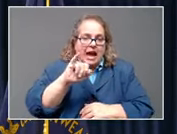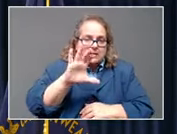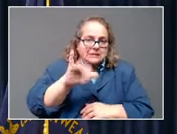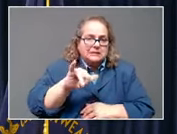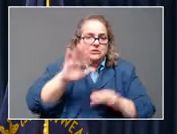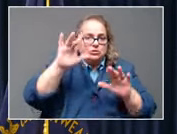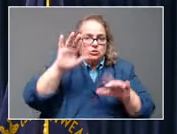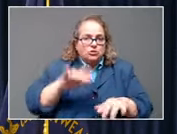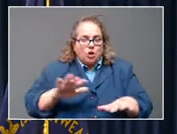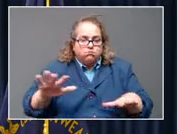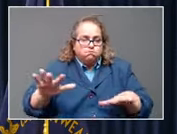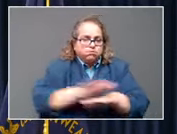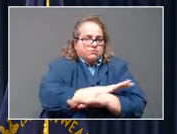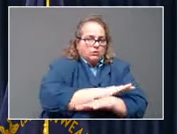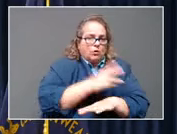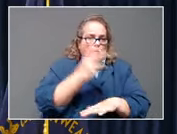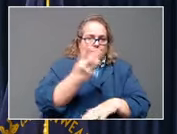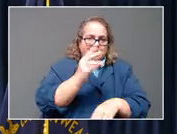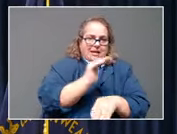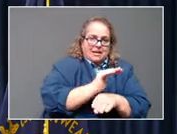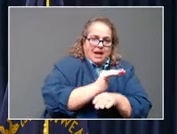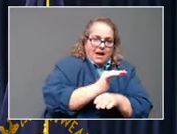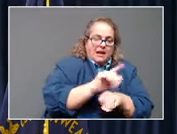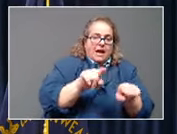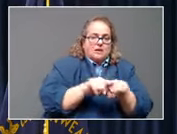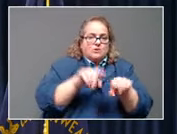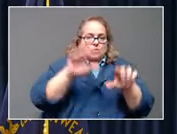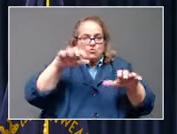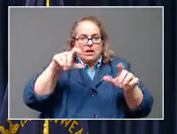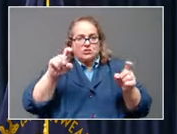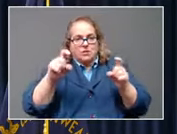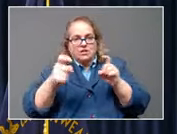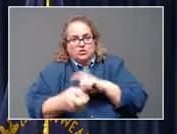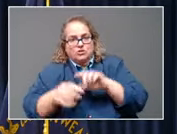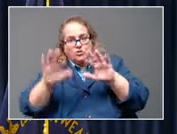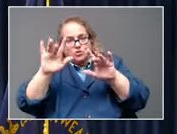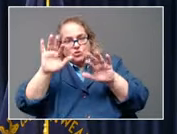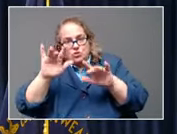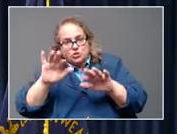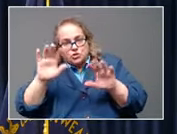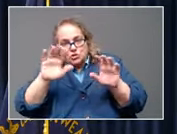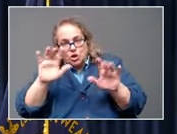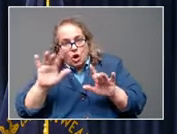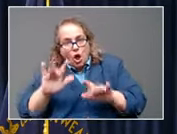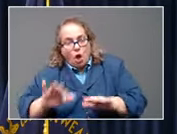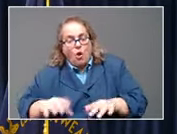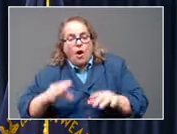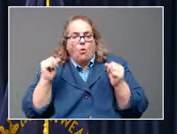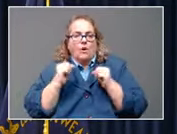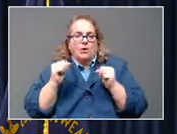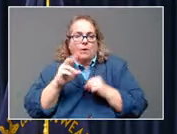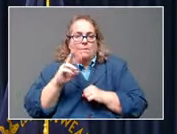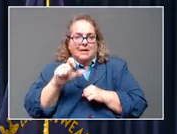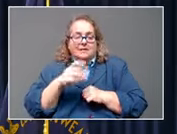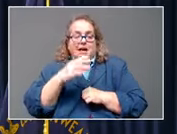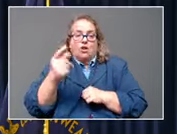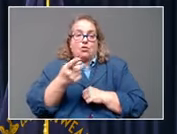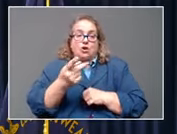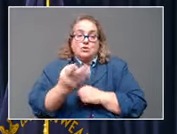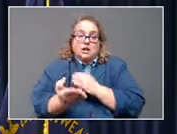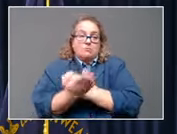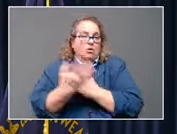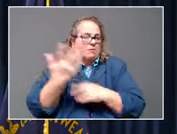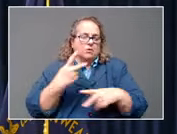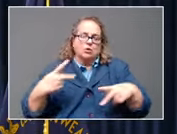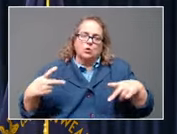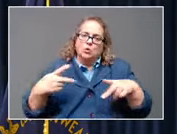night as rain transitions to snow and or a wintry mix, and Thursday morning could be really treacherous on